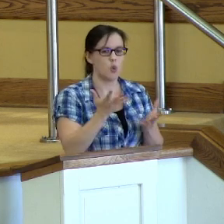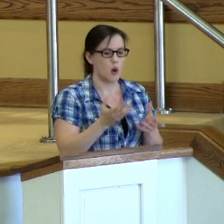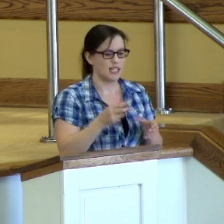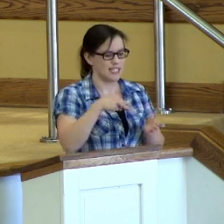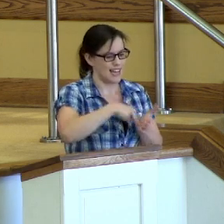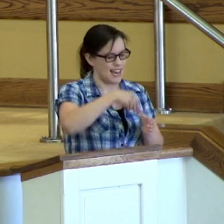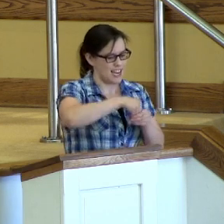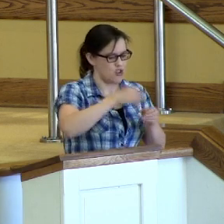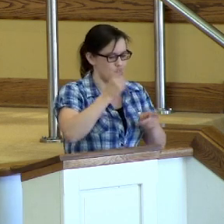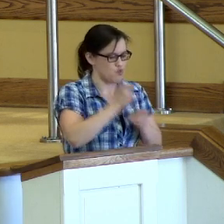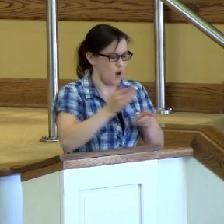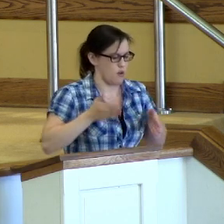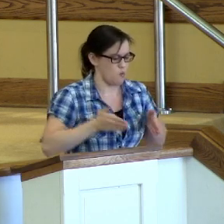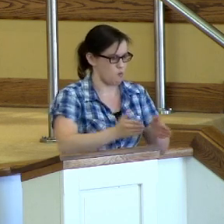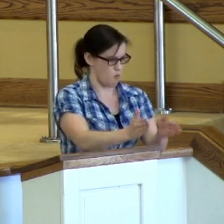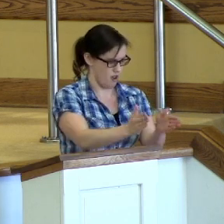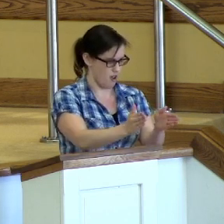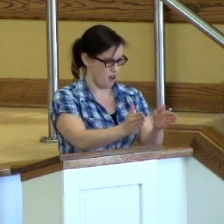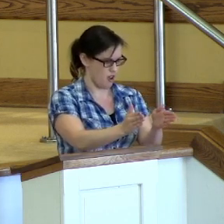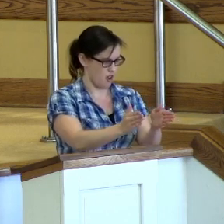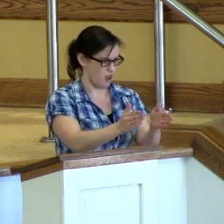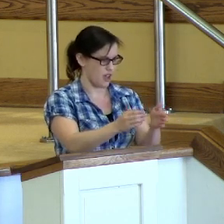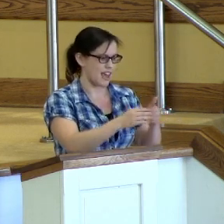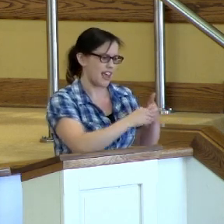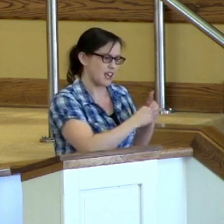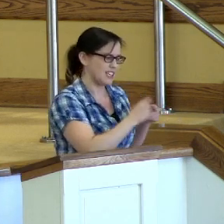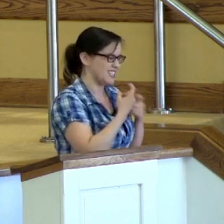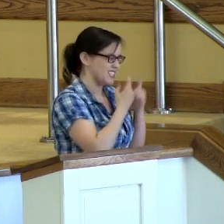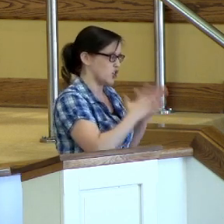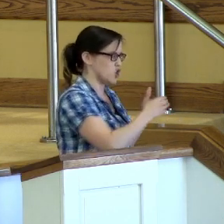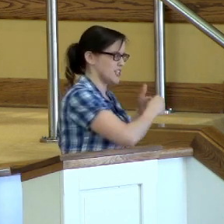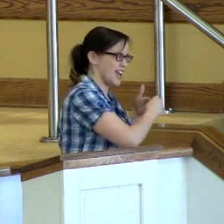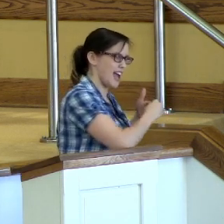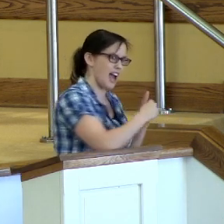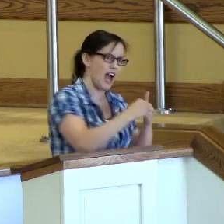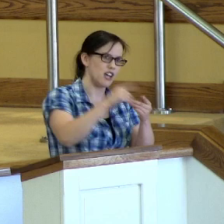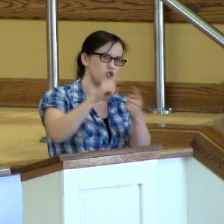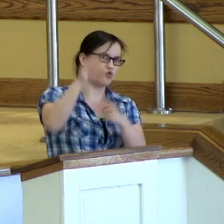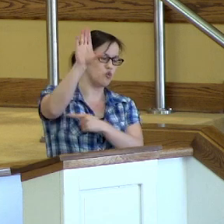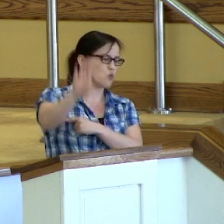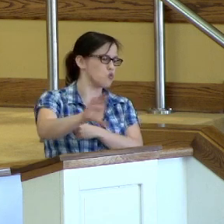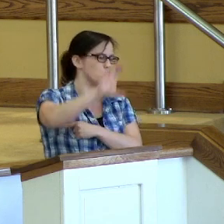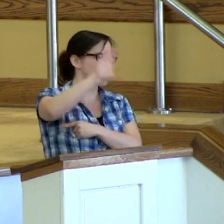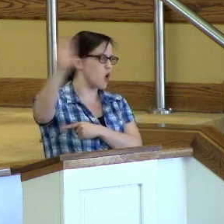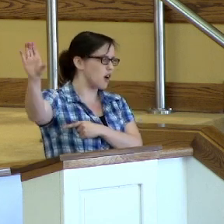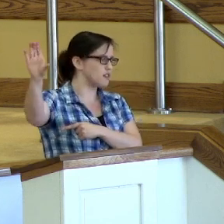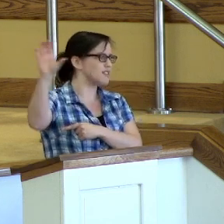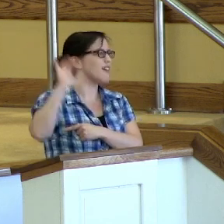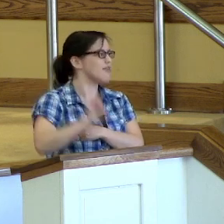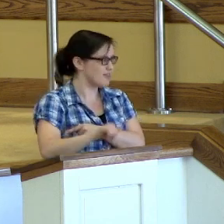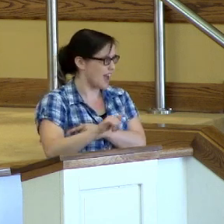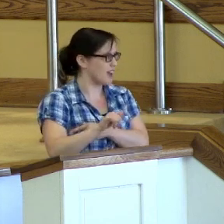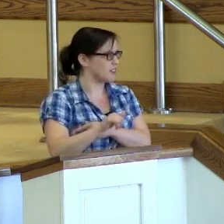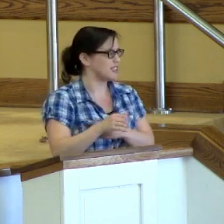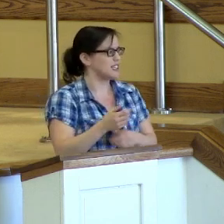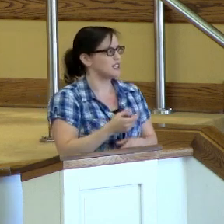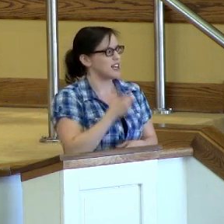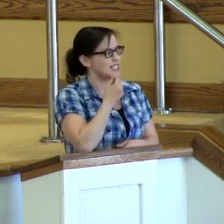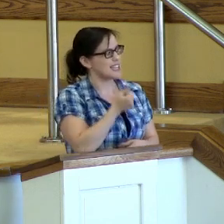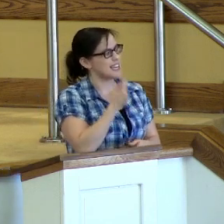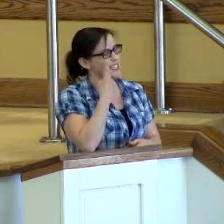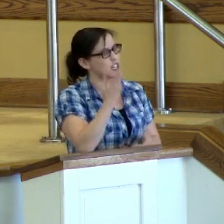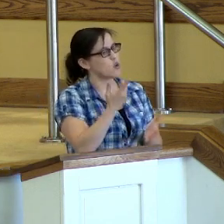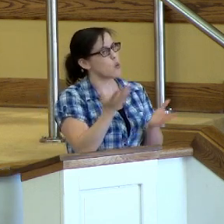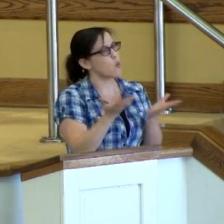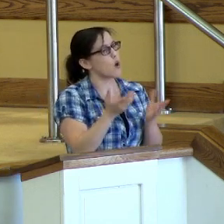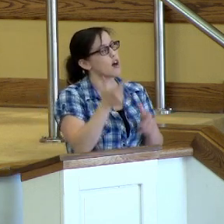right way. Pointing sinners to the cross of Calvary. We need to point people to the right direction. Taste and see what the Lord can do. So that